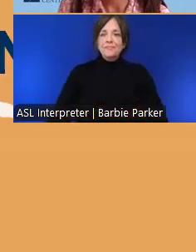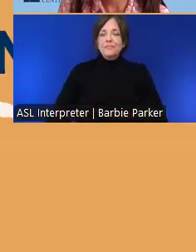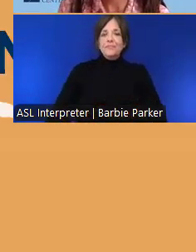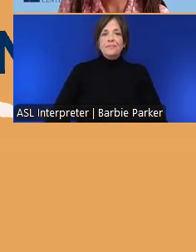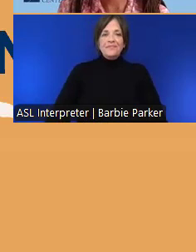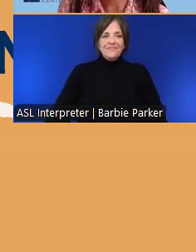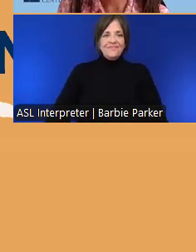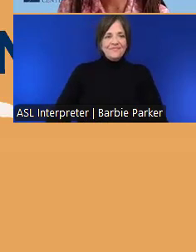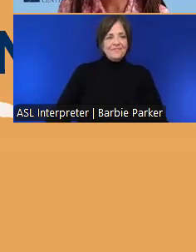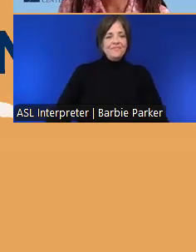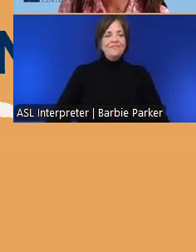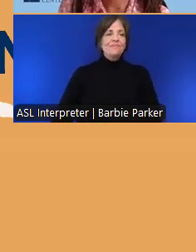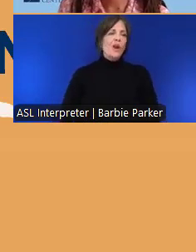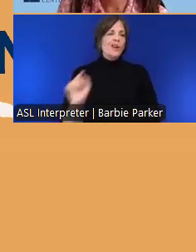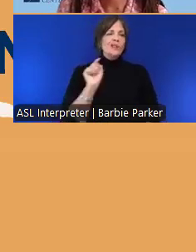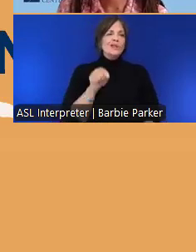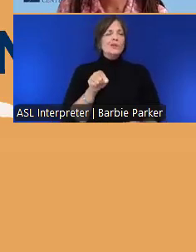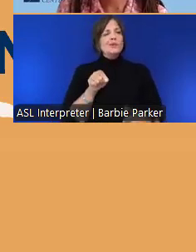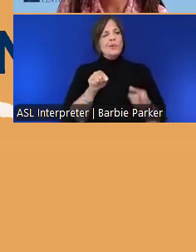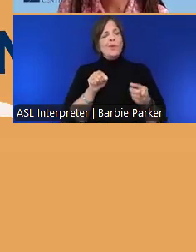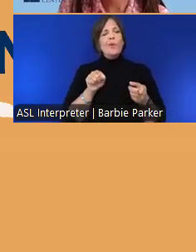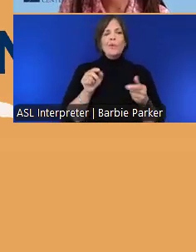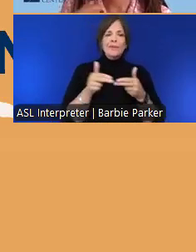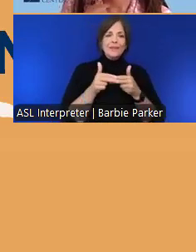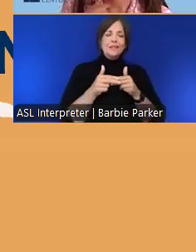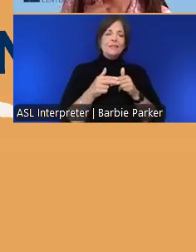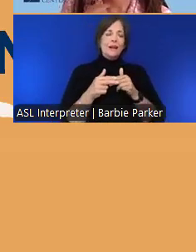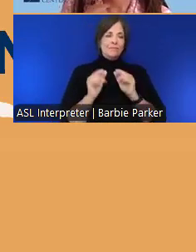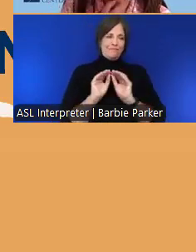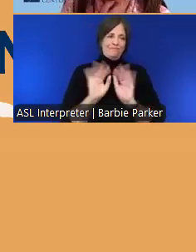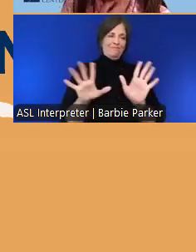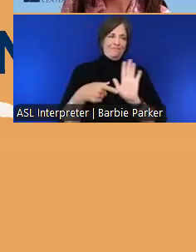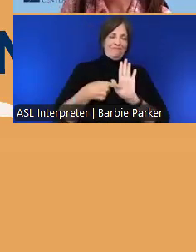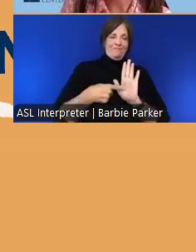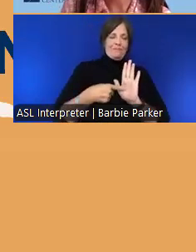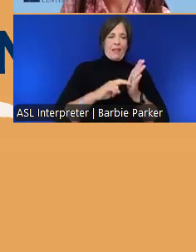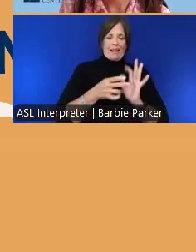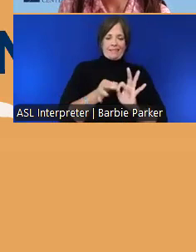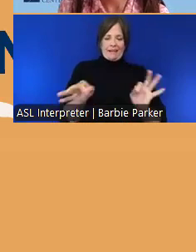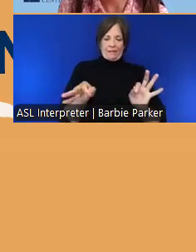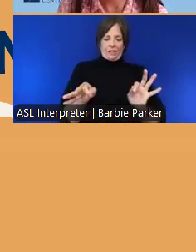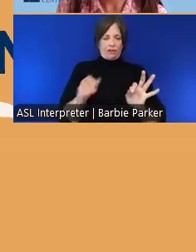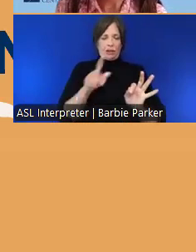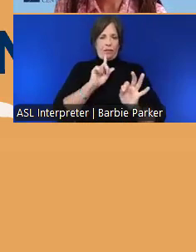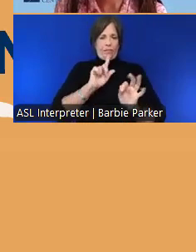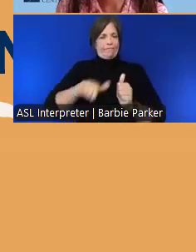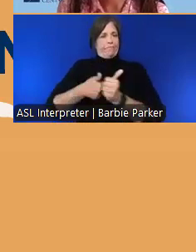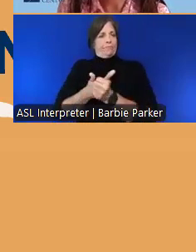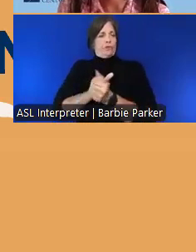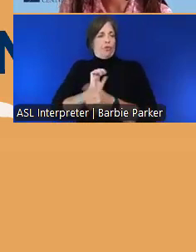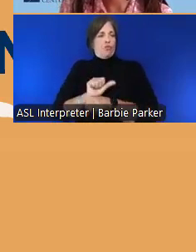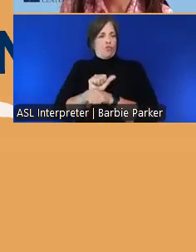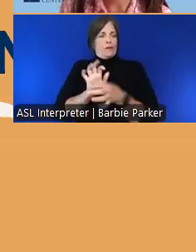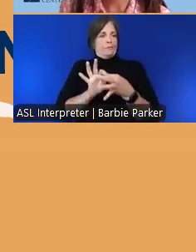So this slide illustrates the definition that grounds us within the work that we do. When we say